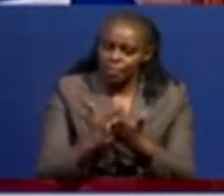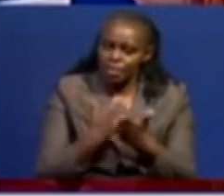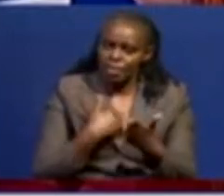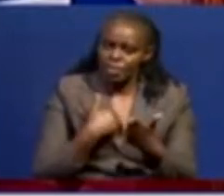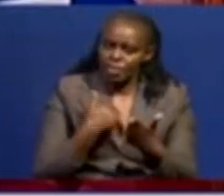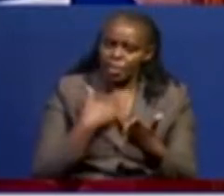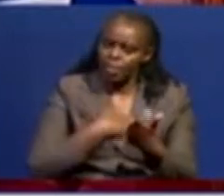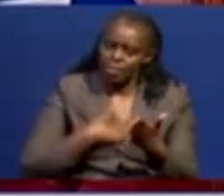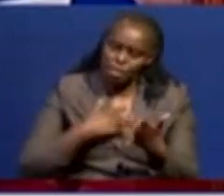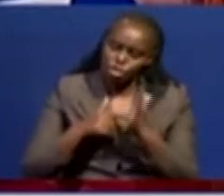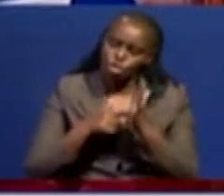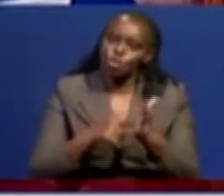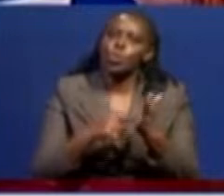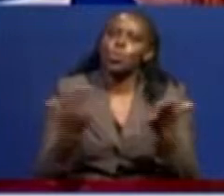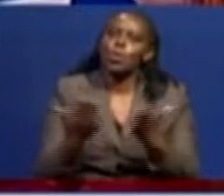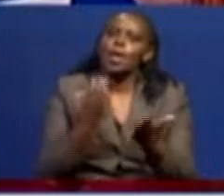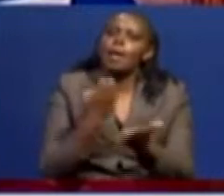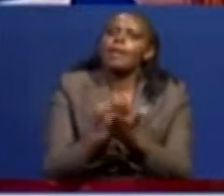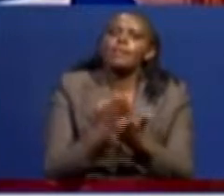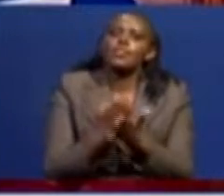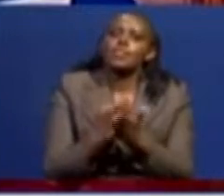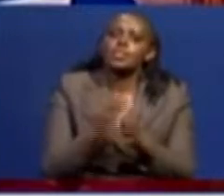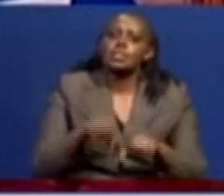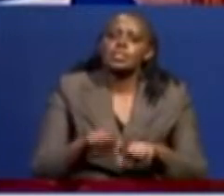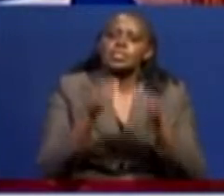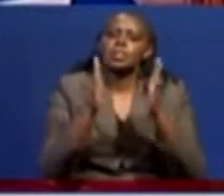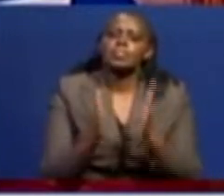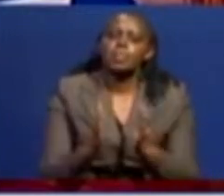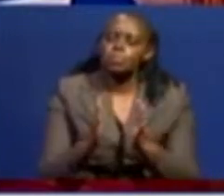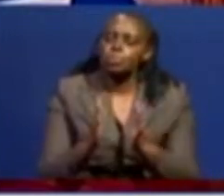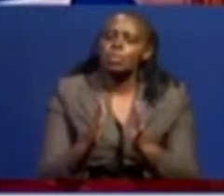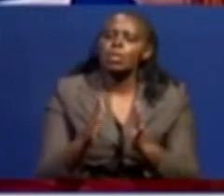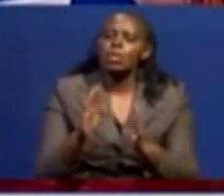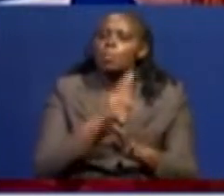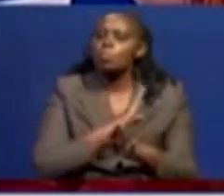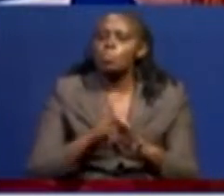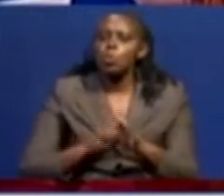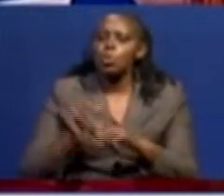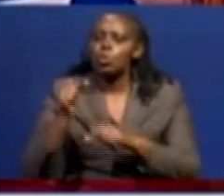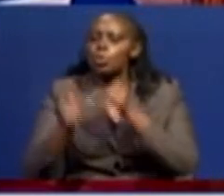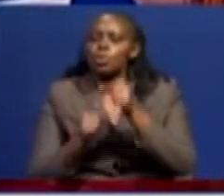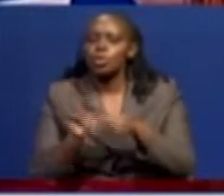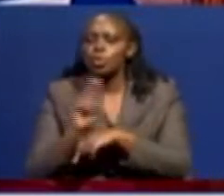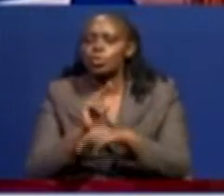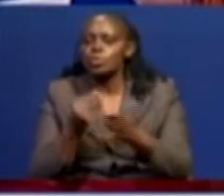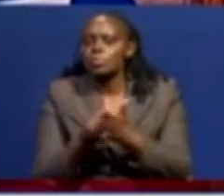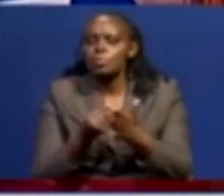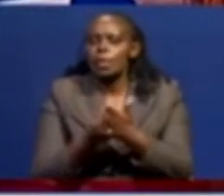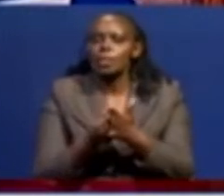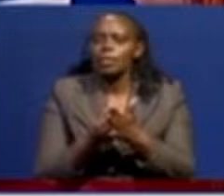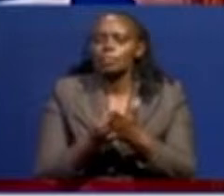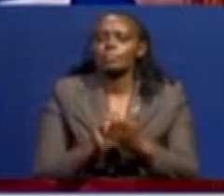Yes. Yes. Kindly lead us to that provision where the evidence is found. It's another volume.